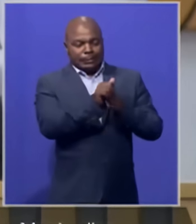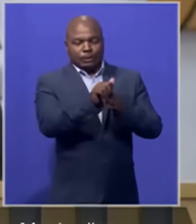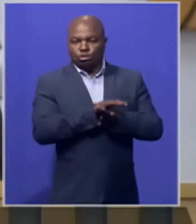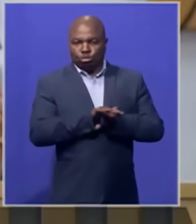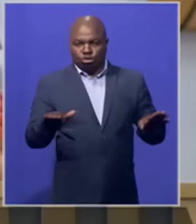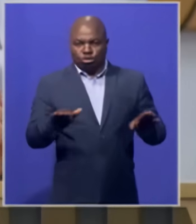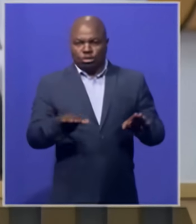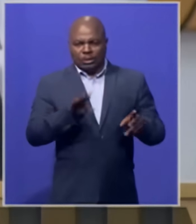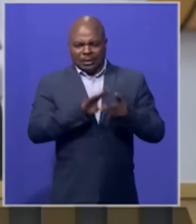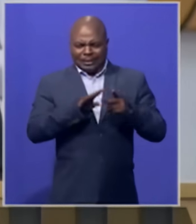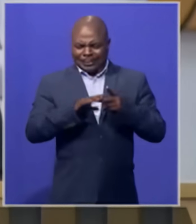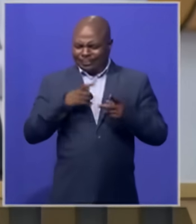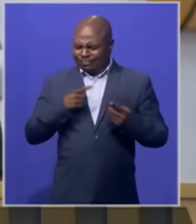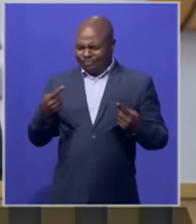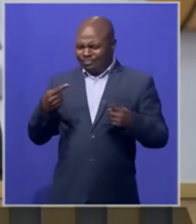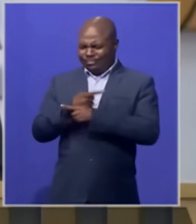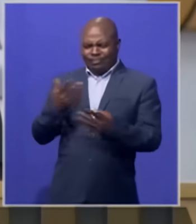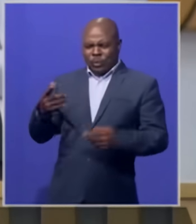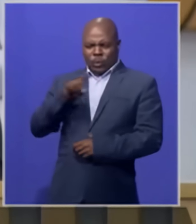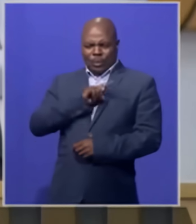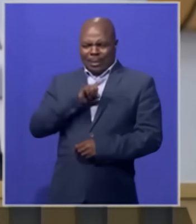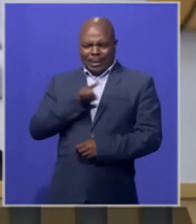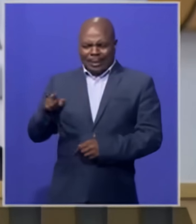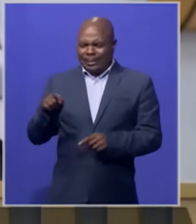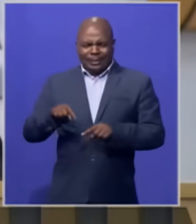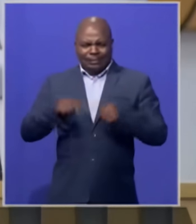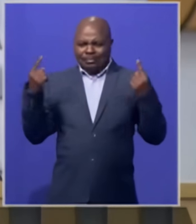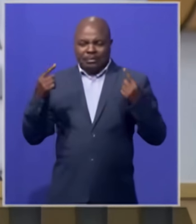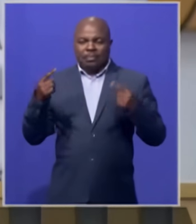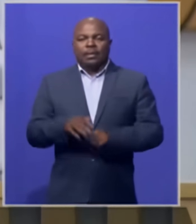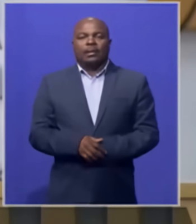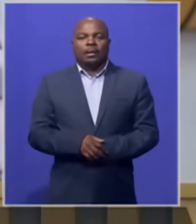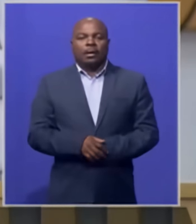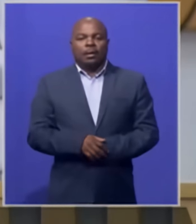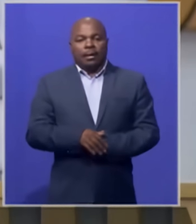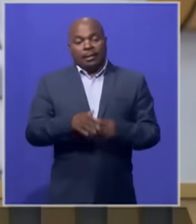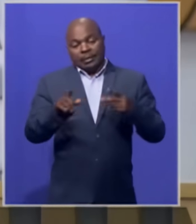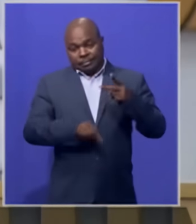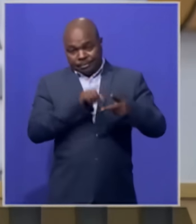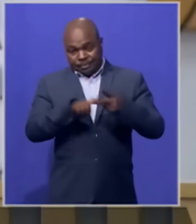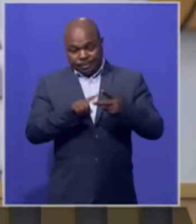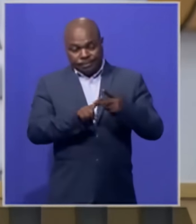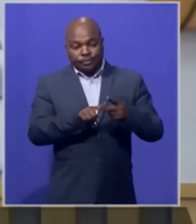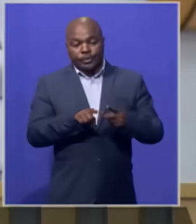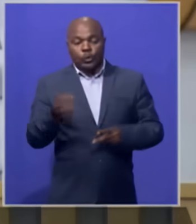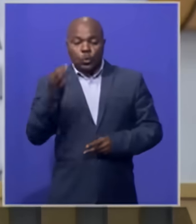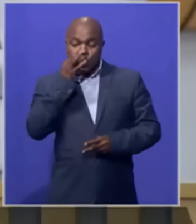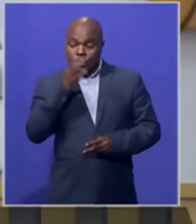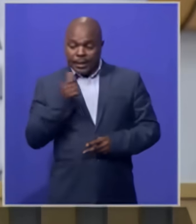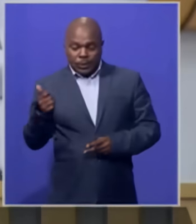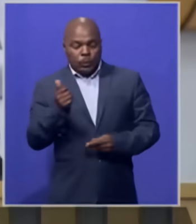matter, which I differ because it's a combat matter, and therefore the dockets must come to me.